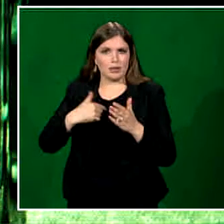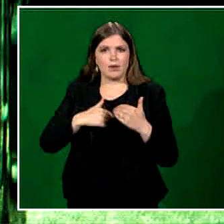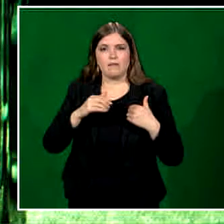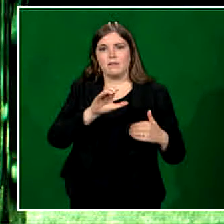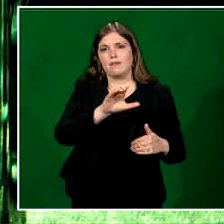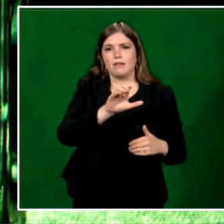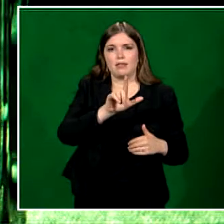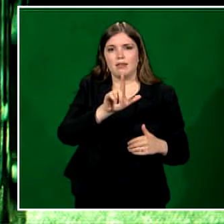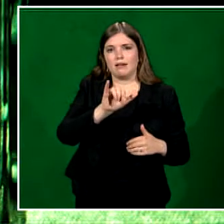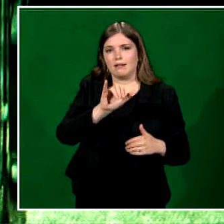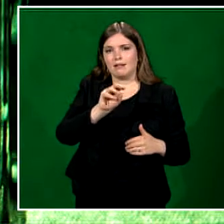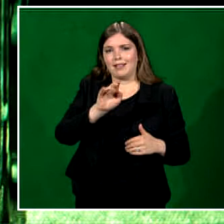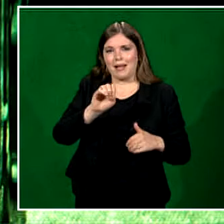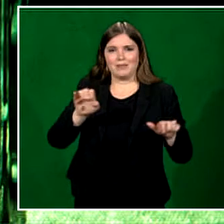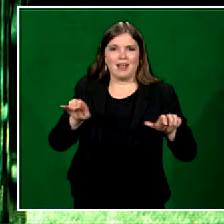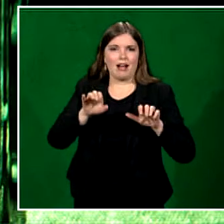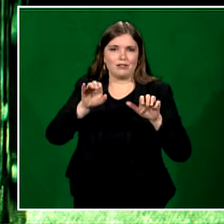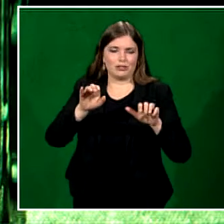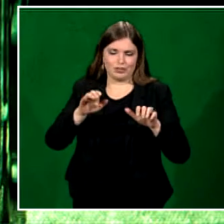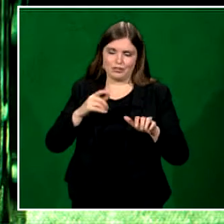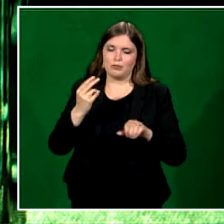respectively.